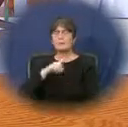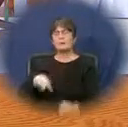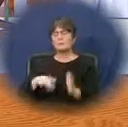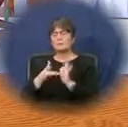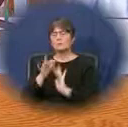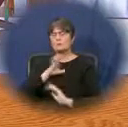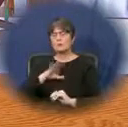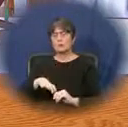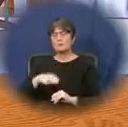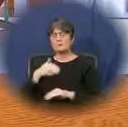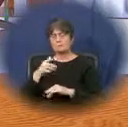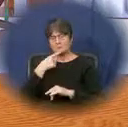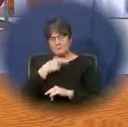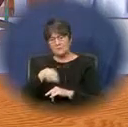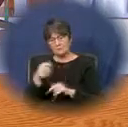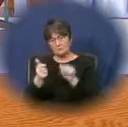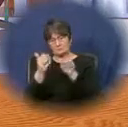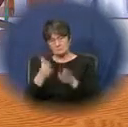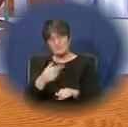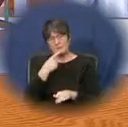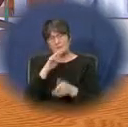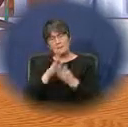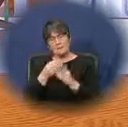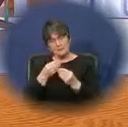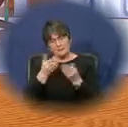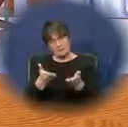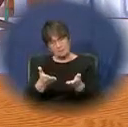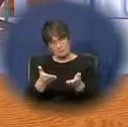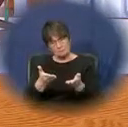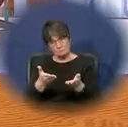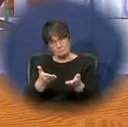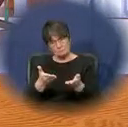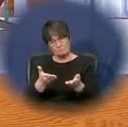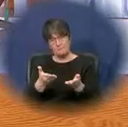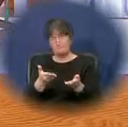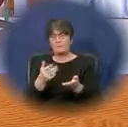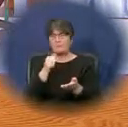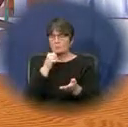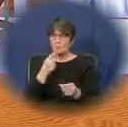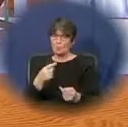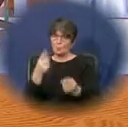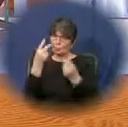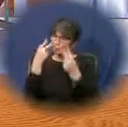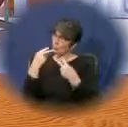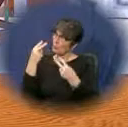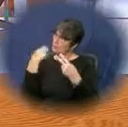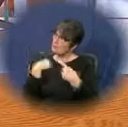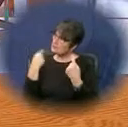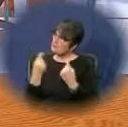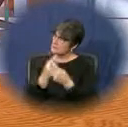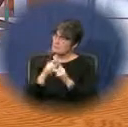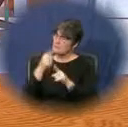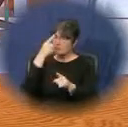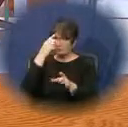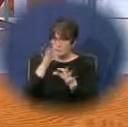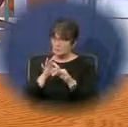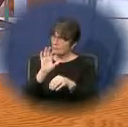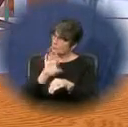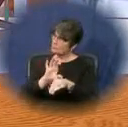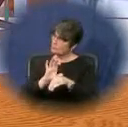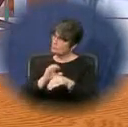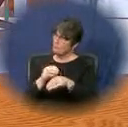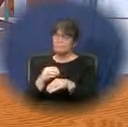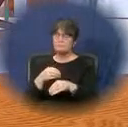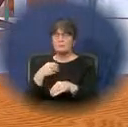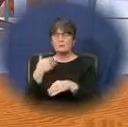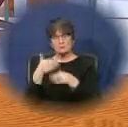Jesus Christ, who said to your apostles, "Peace I leave you, my peace I give you," look not on our sins, but on the faith of your church, and